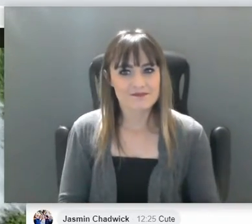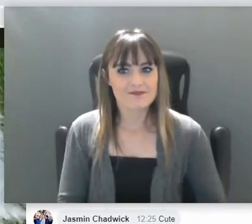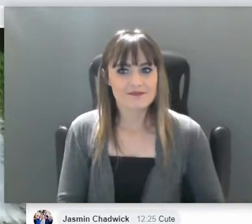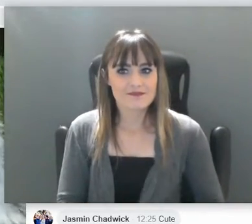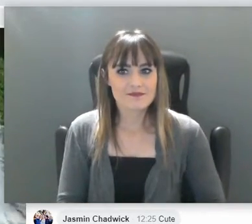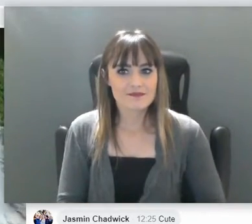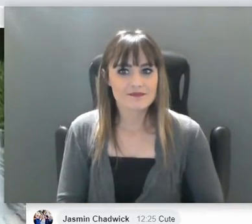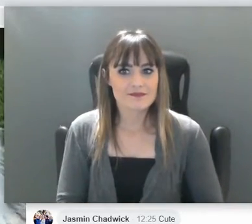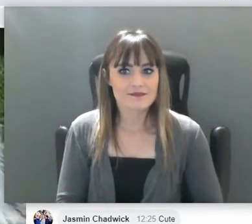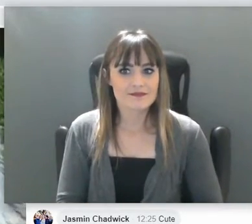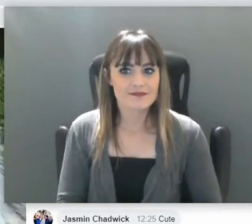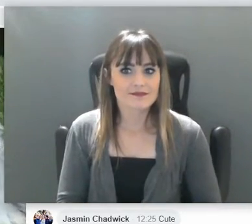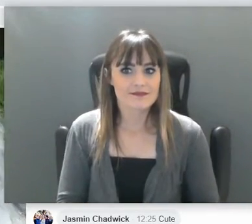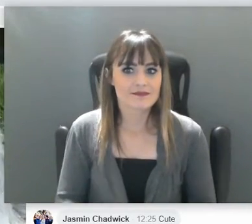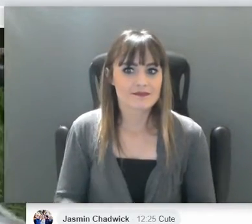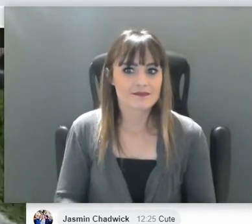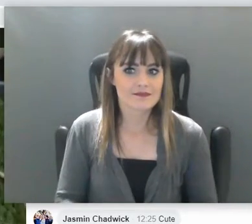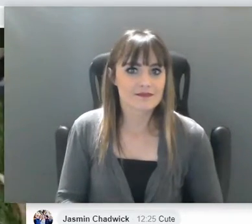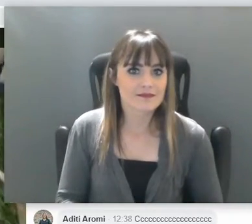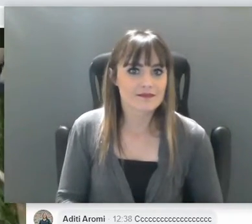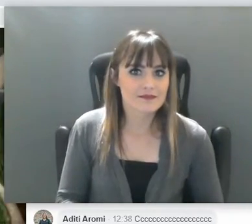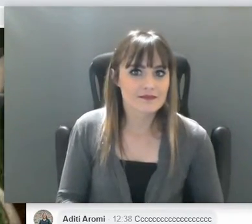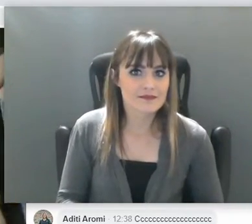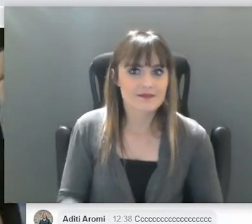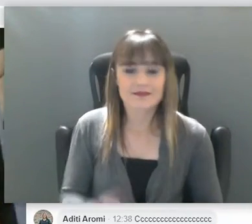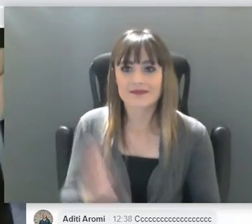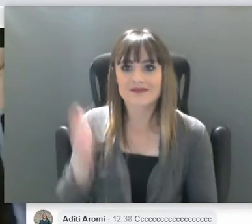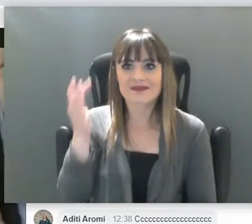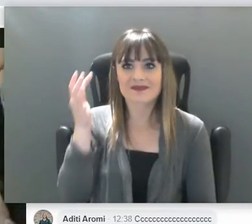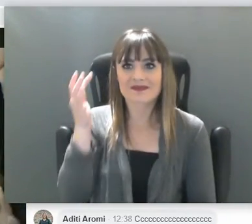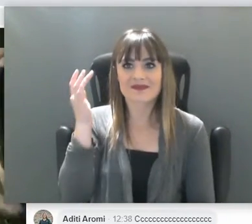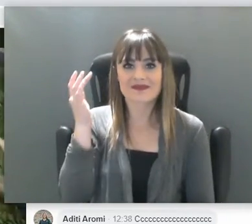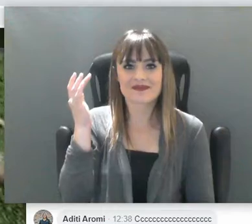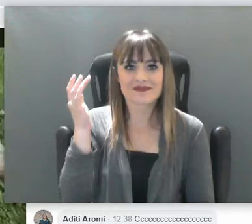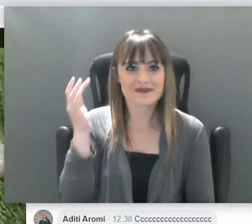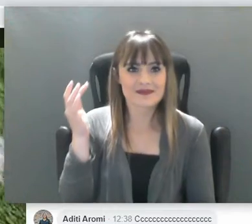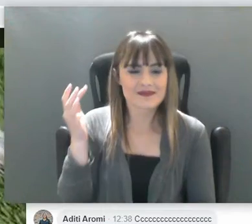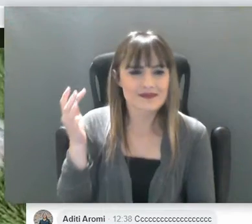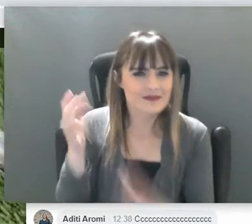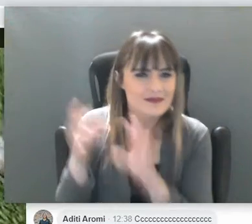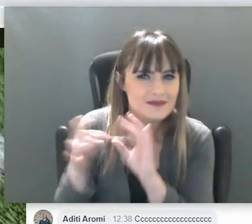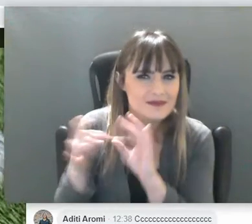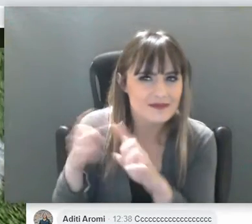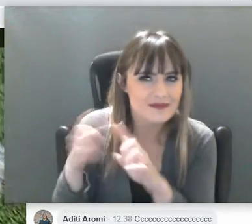you know, the chomping sound is pretty adorable. Why do we like it in animals? Yeah.